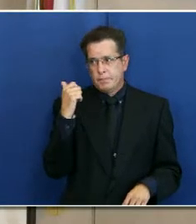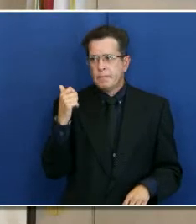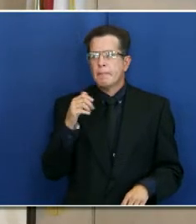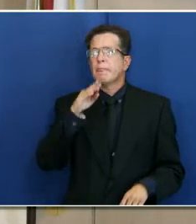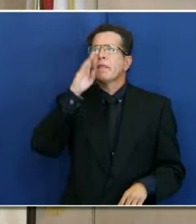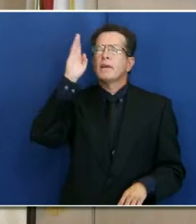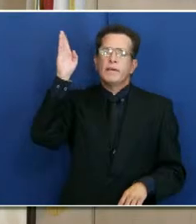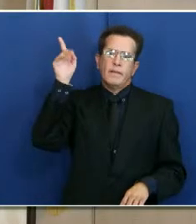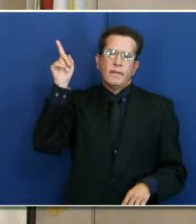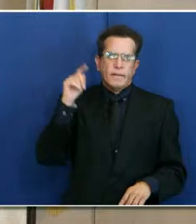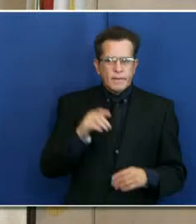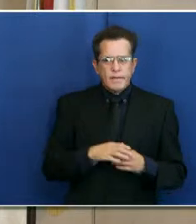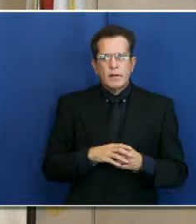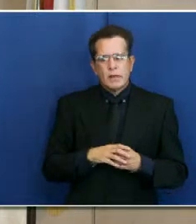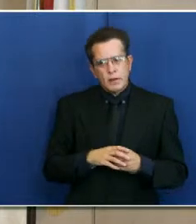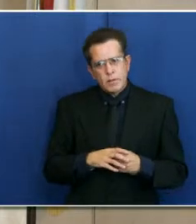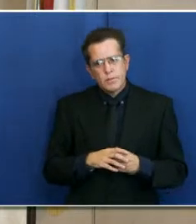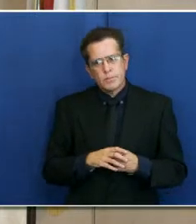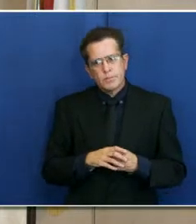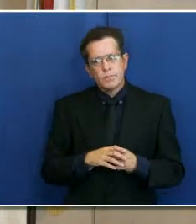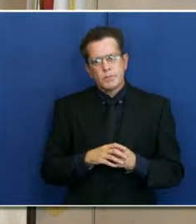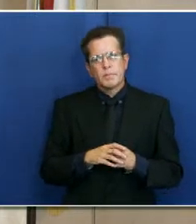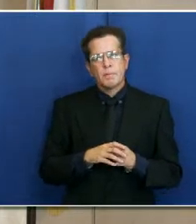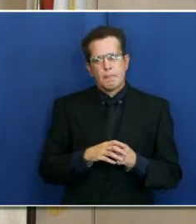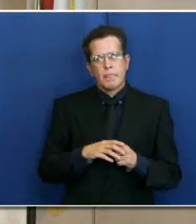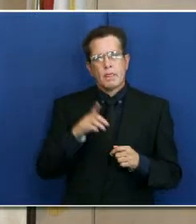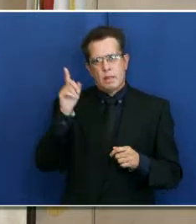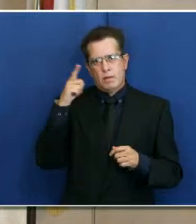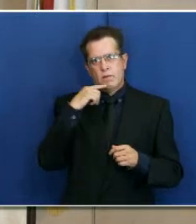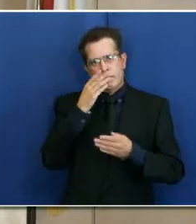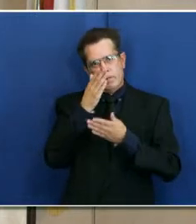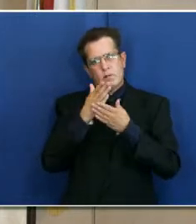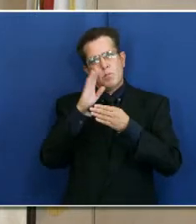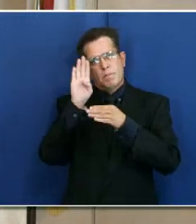Yes, I mean, there is a call for